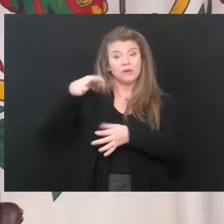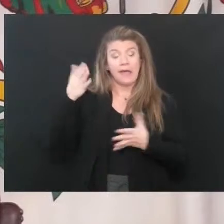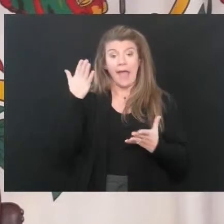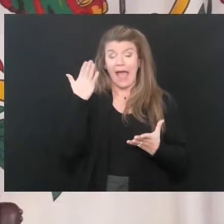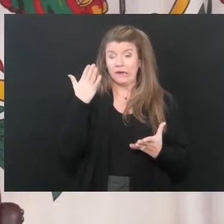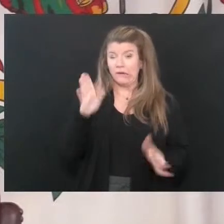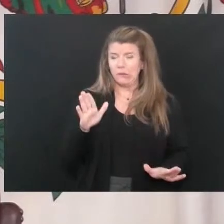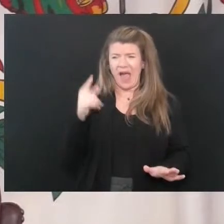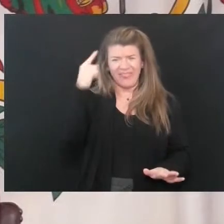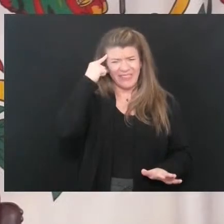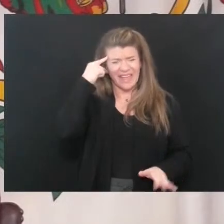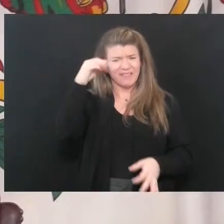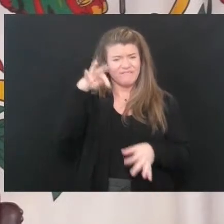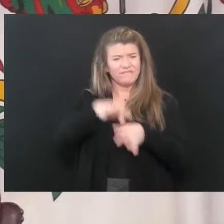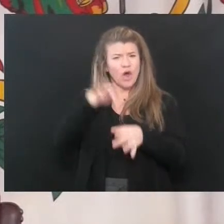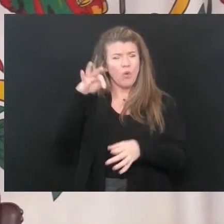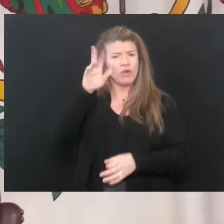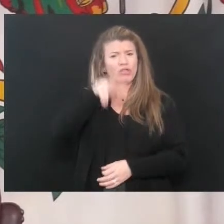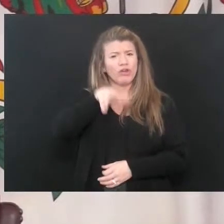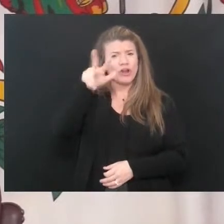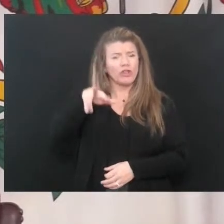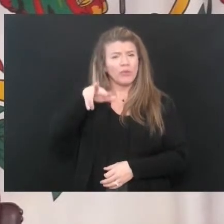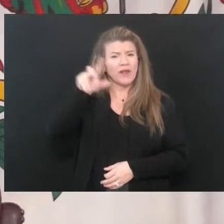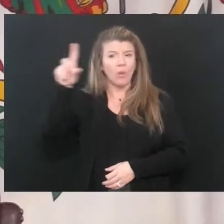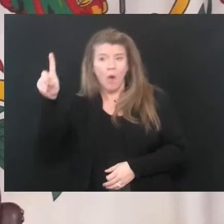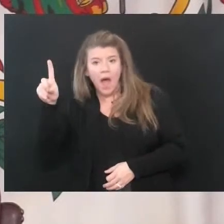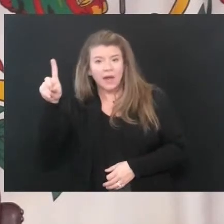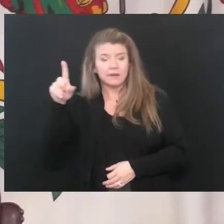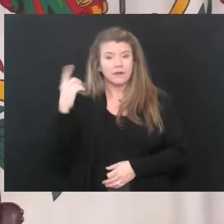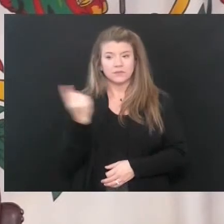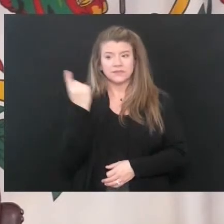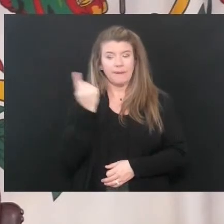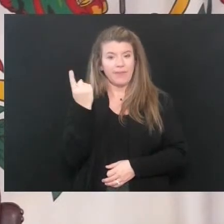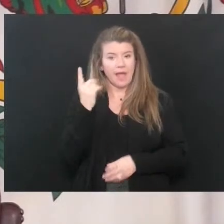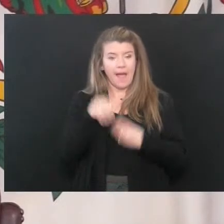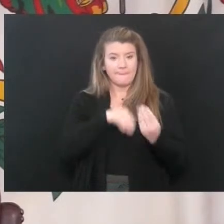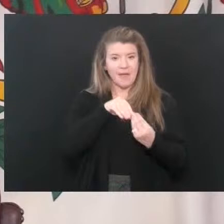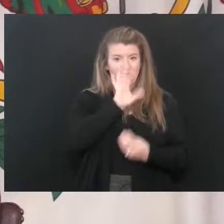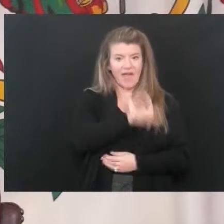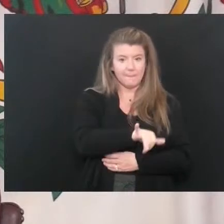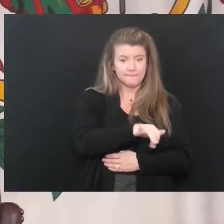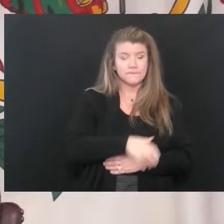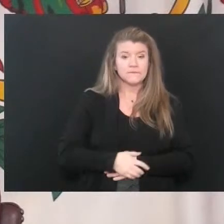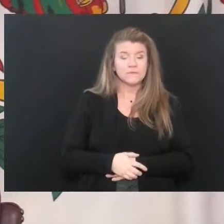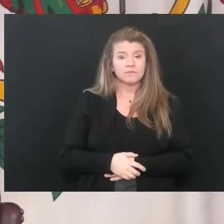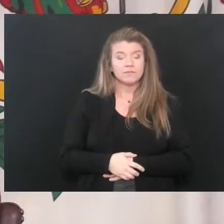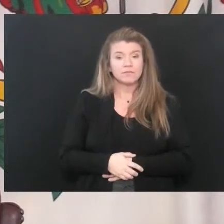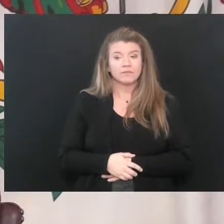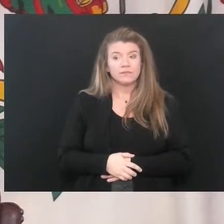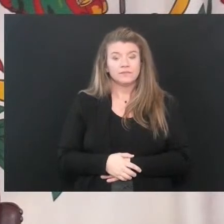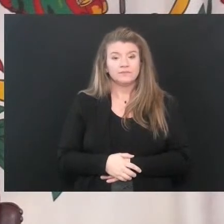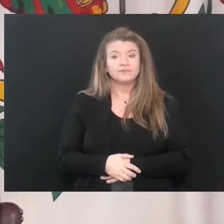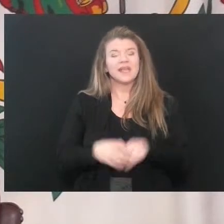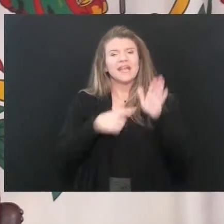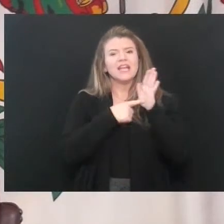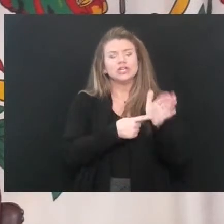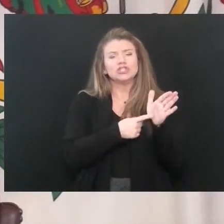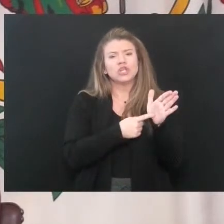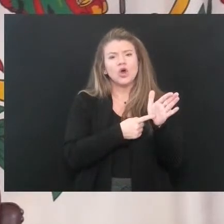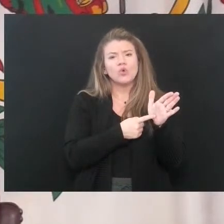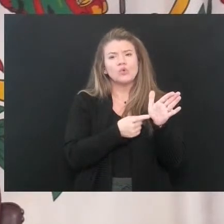if I think the vote was 33-1 on something in regard to this, and it